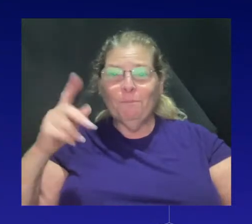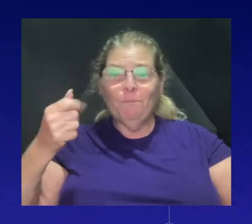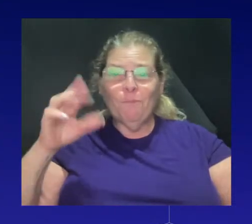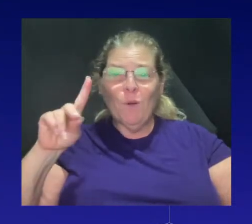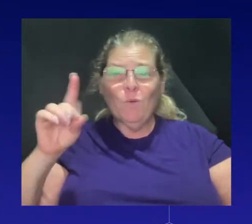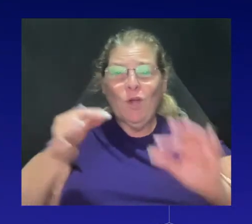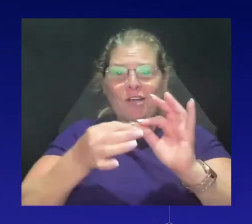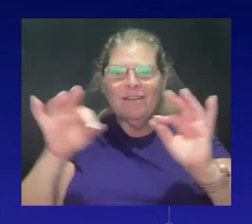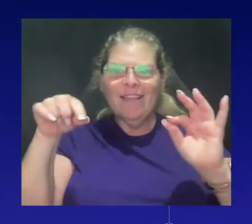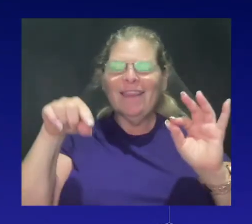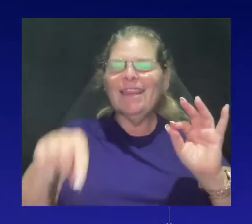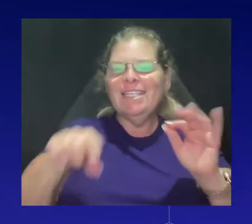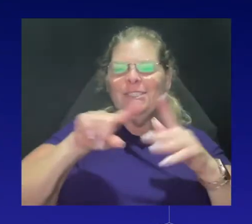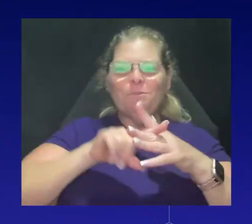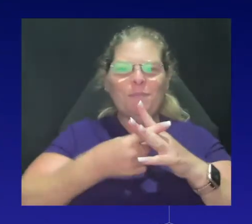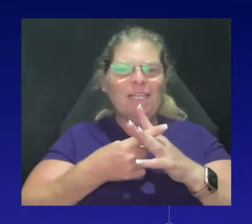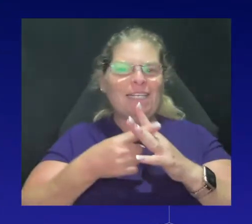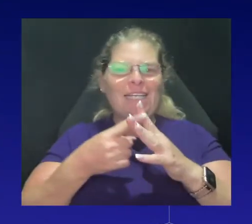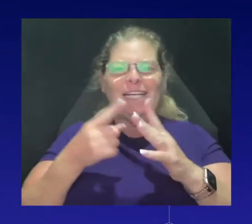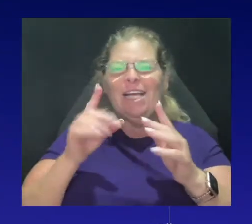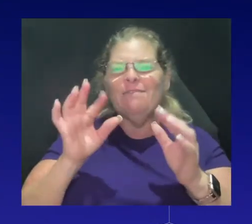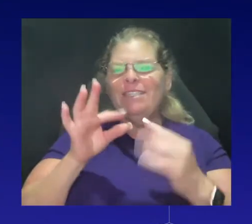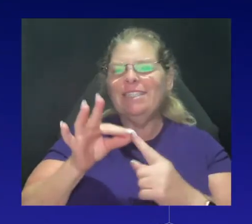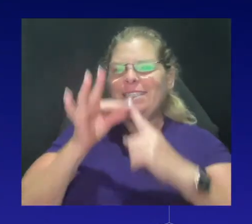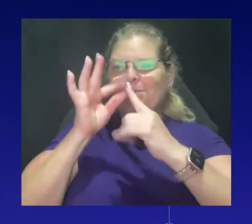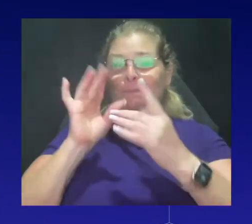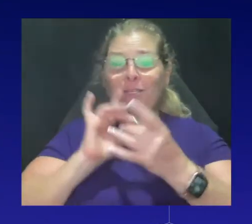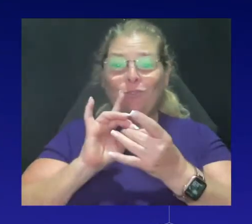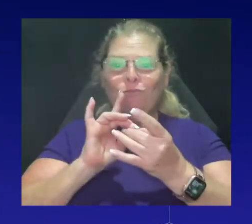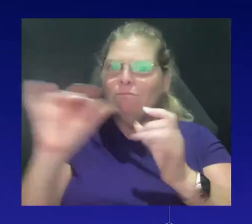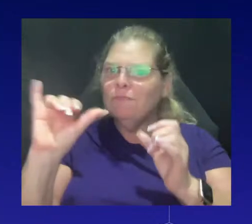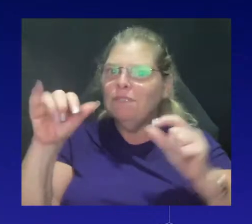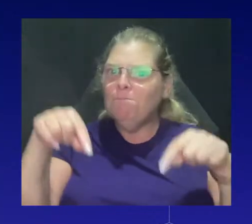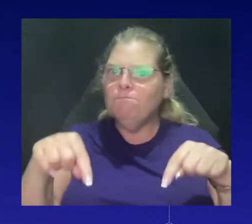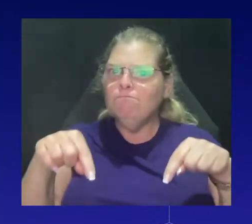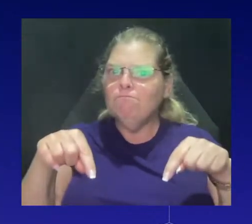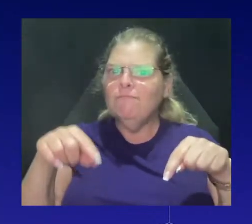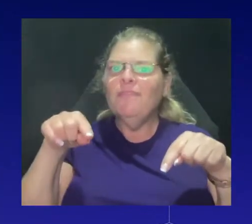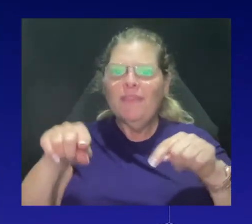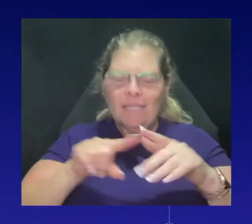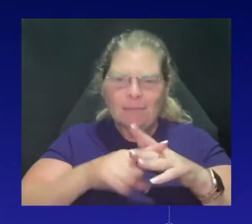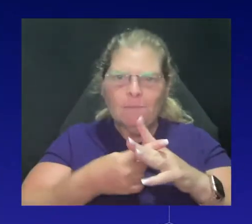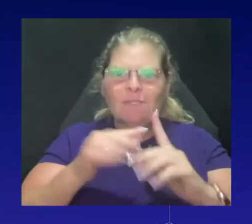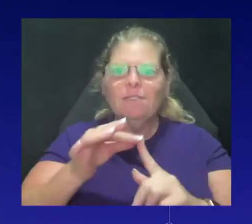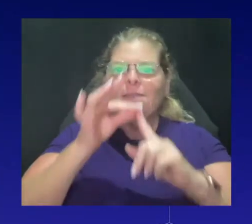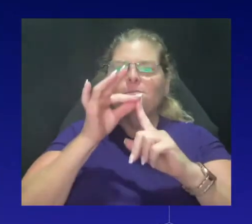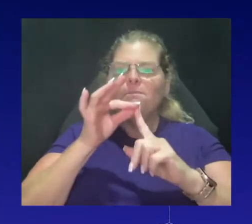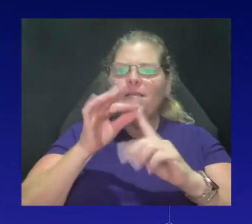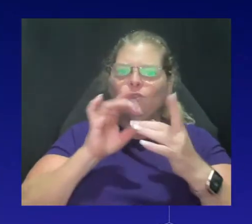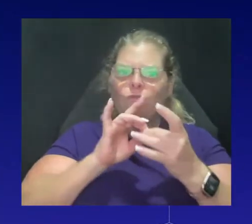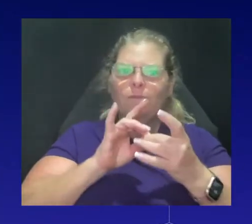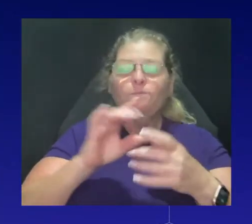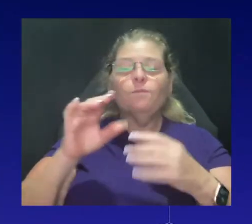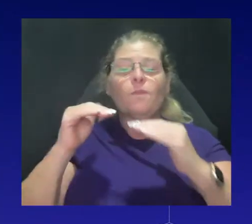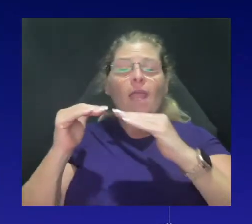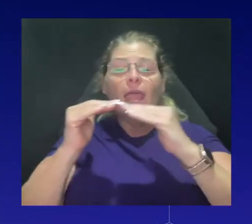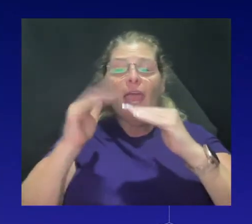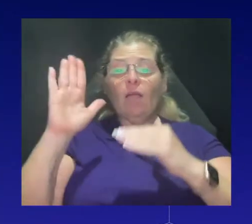a really special relationship. And so we want folks to know, equity by design requires